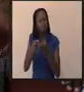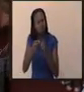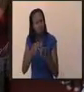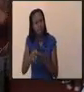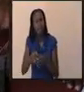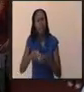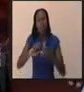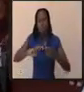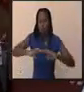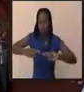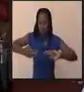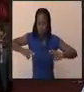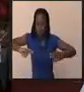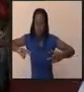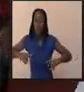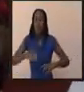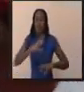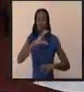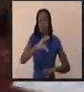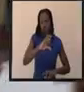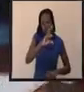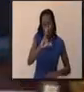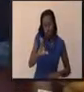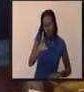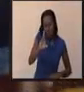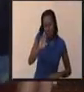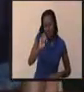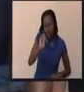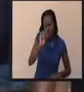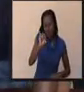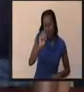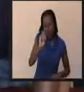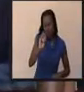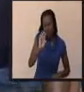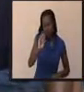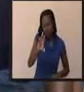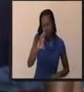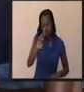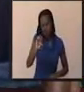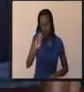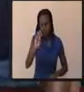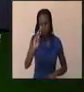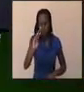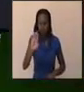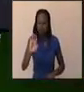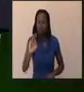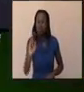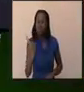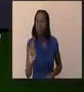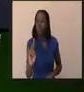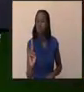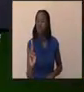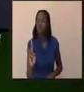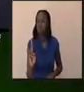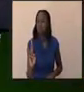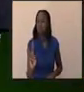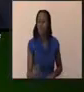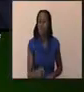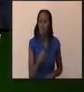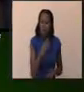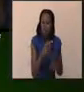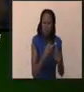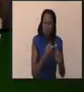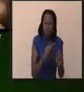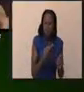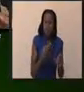are before you continue. Okay, sorry, Dad. Let me explain. Chromosomes are found in